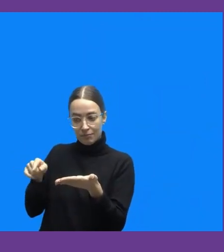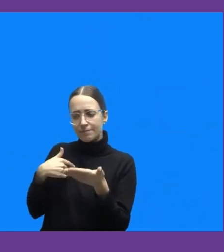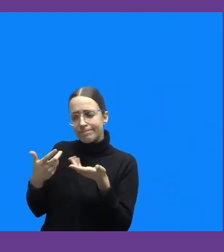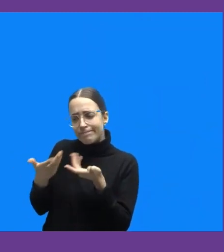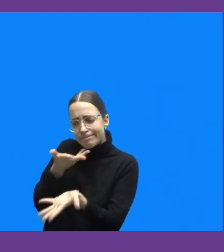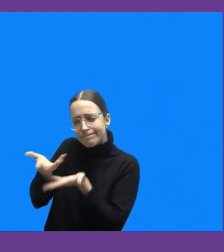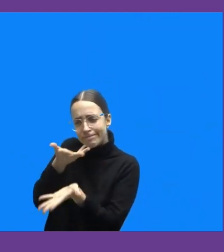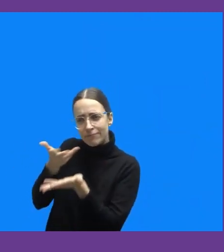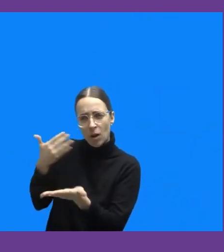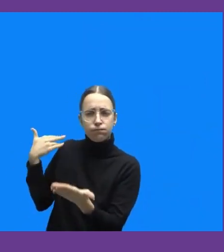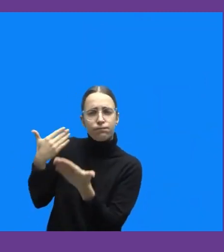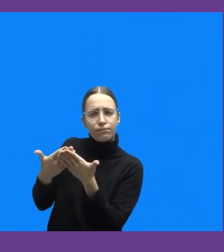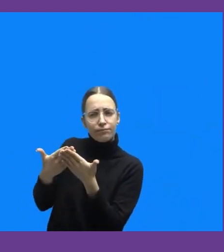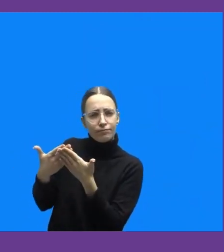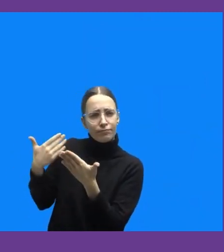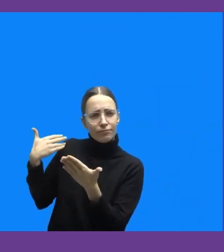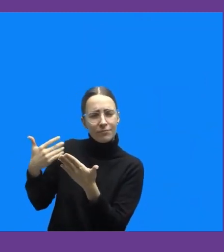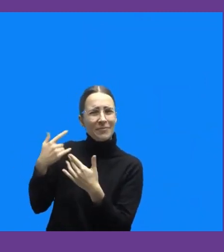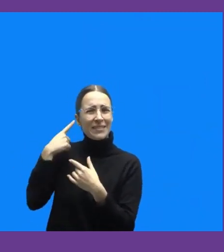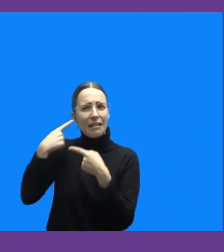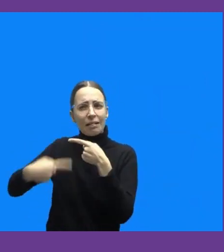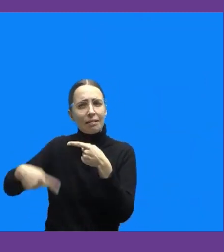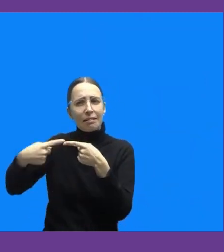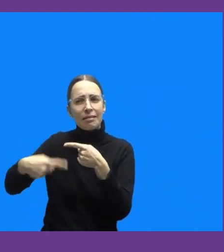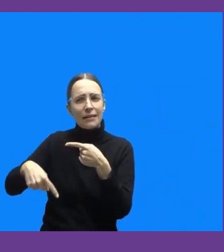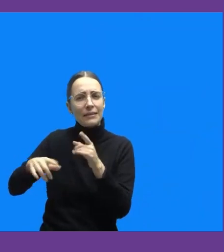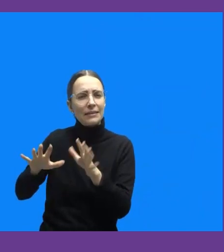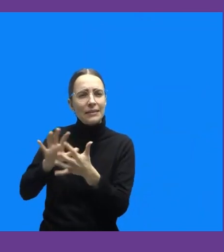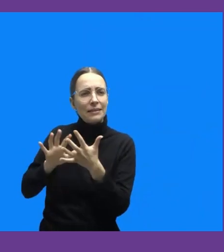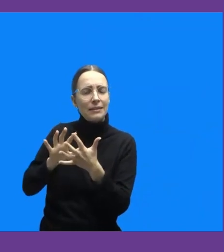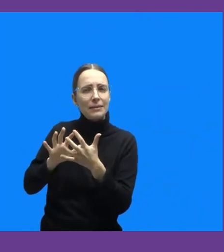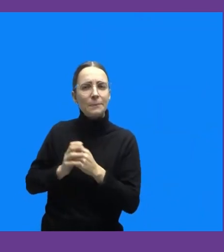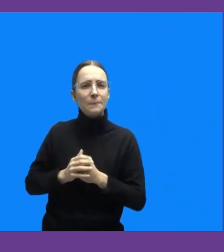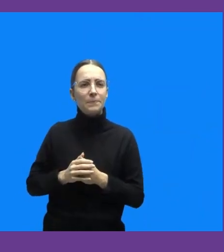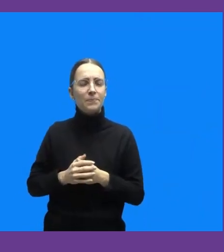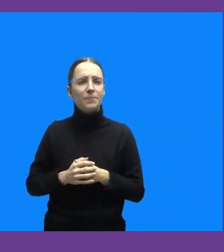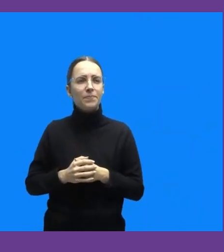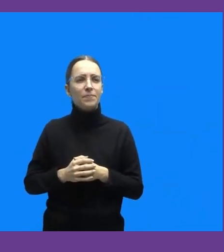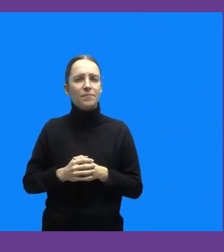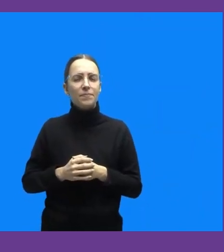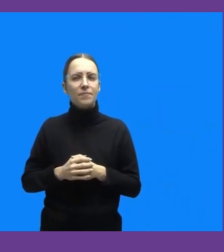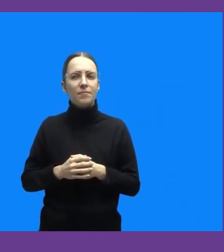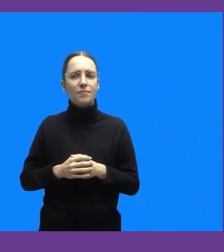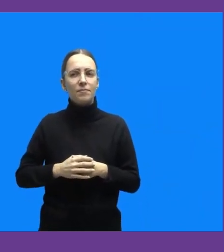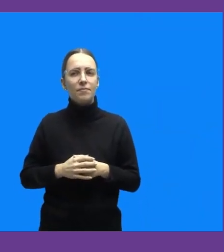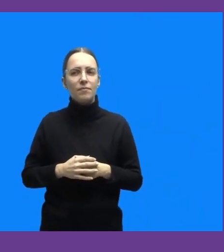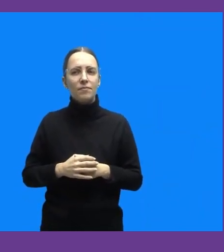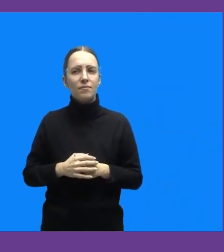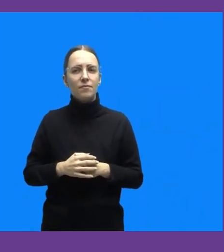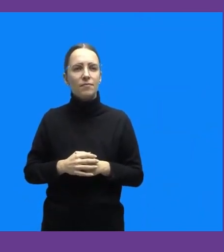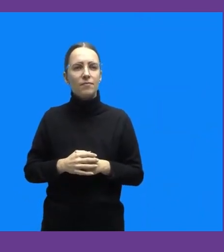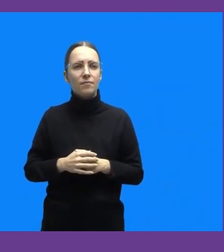under the European Accessibility Act. So we would have dealt with students in my previous